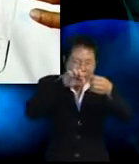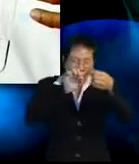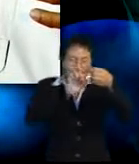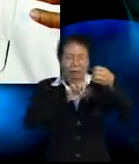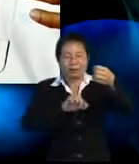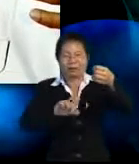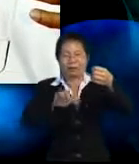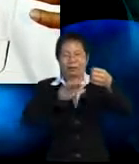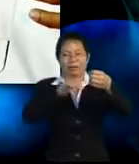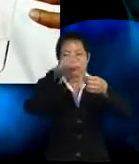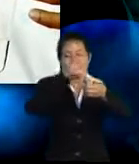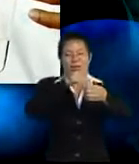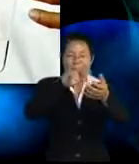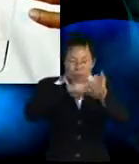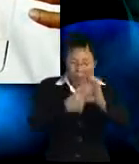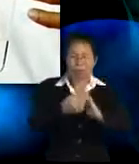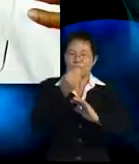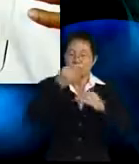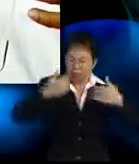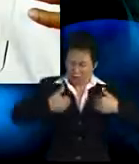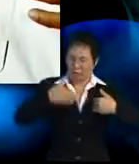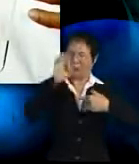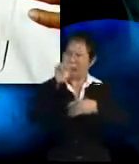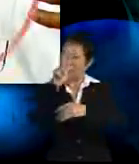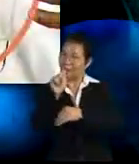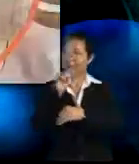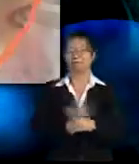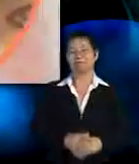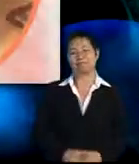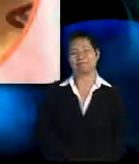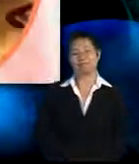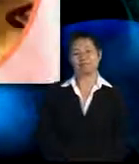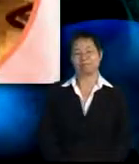means that the food sample contains fats.